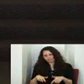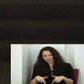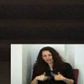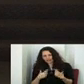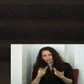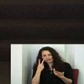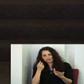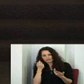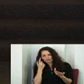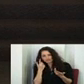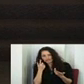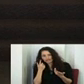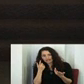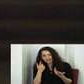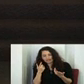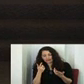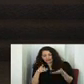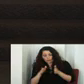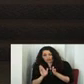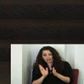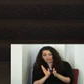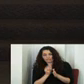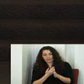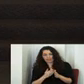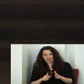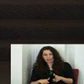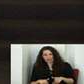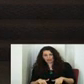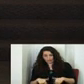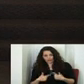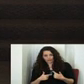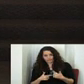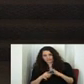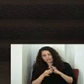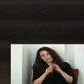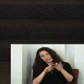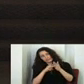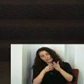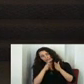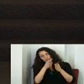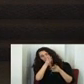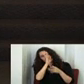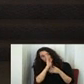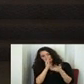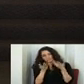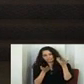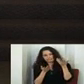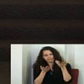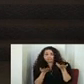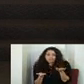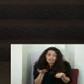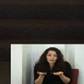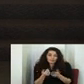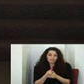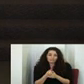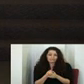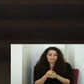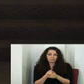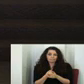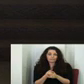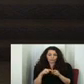met the way of God's will for us. May it be so as we give up